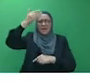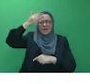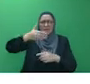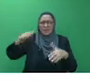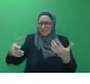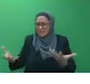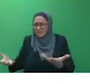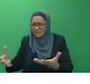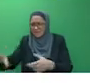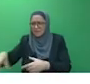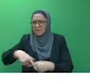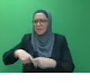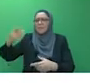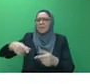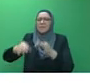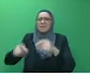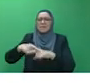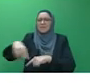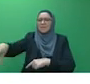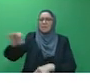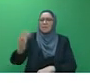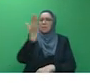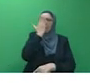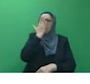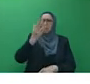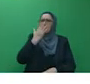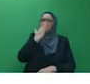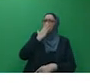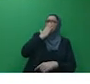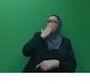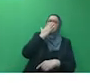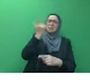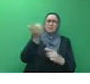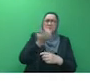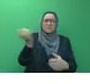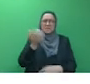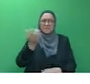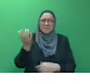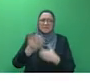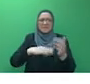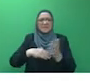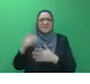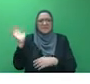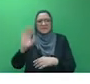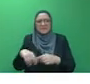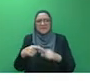around i wanted to use the cover at first the flat cover but then it hurt my nose and it flattened it was painful